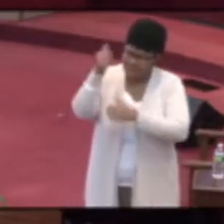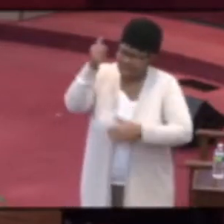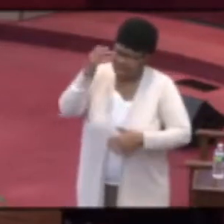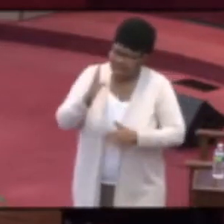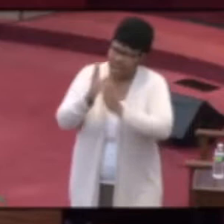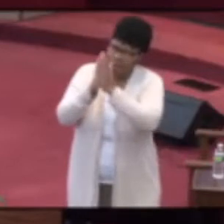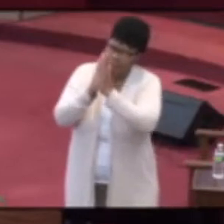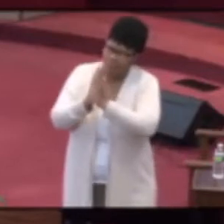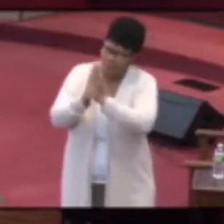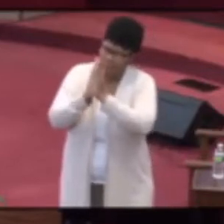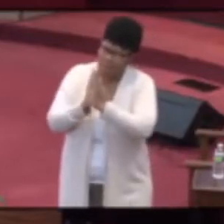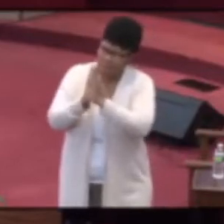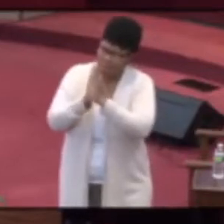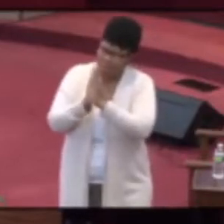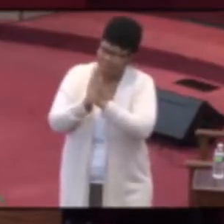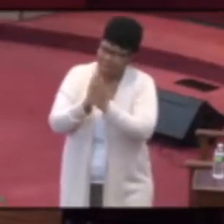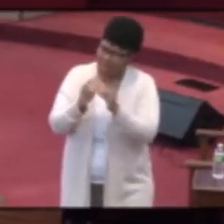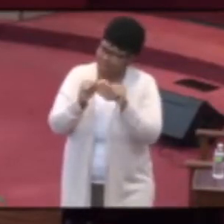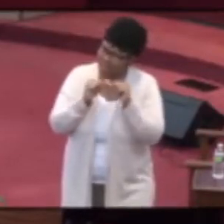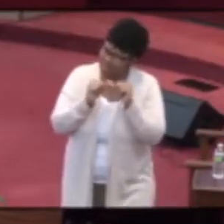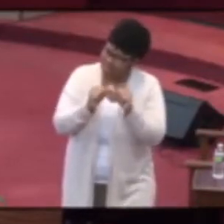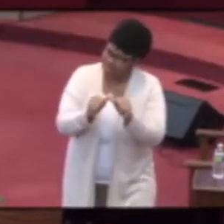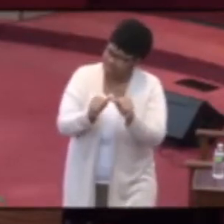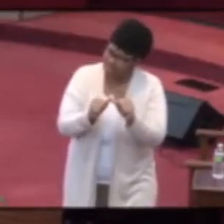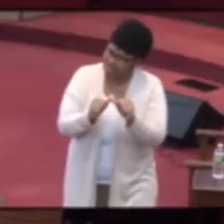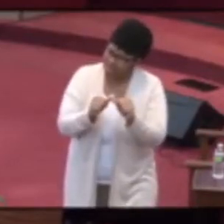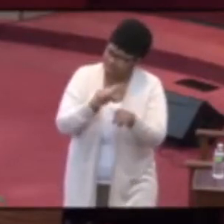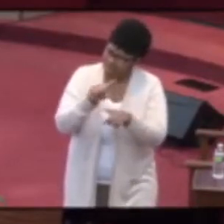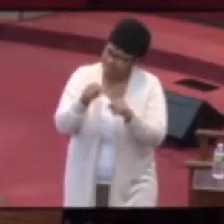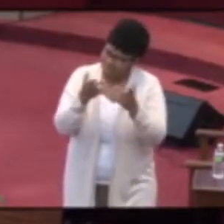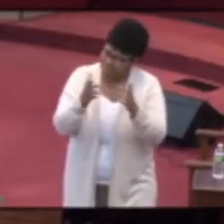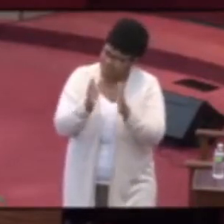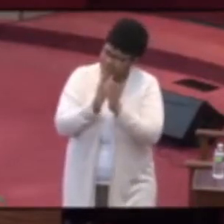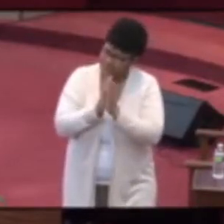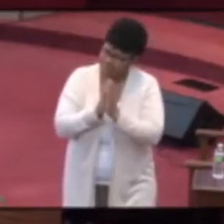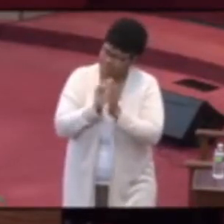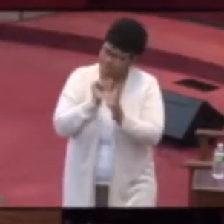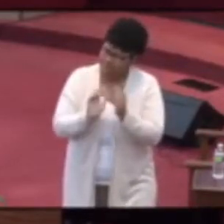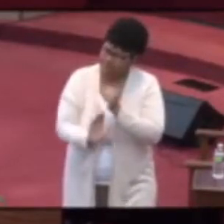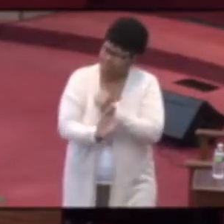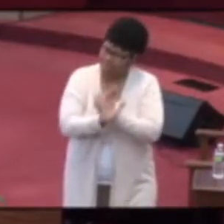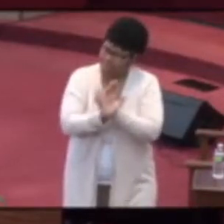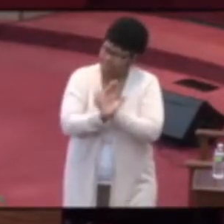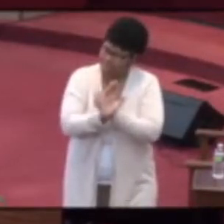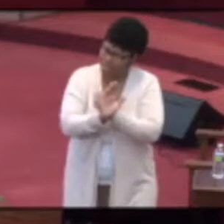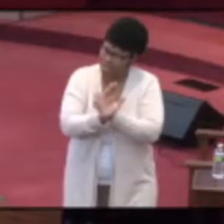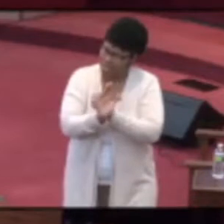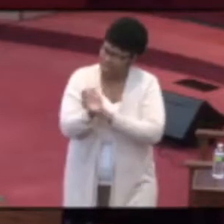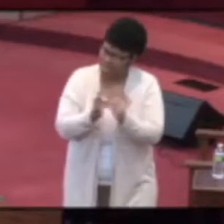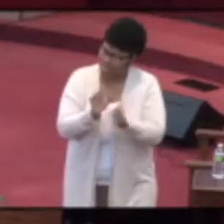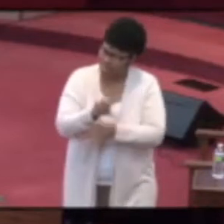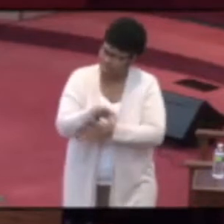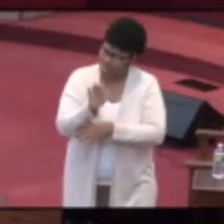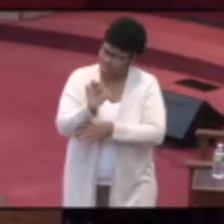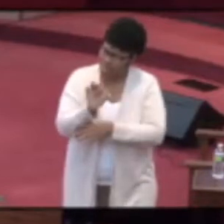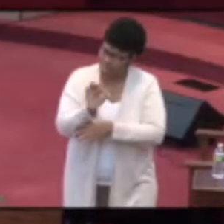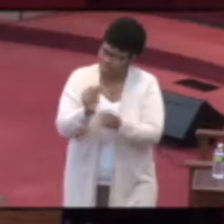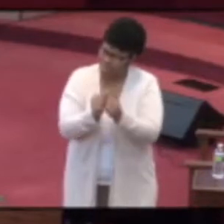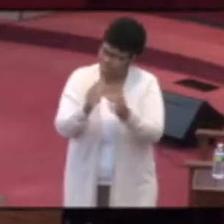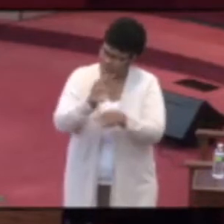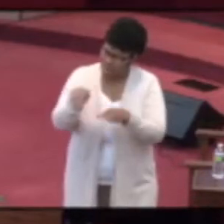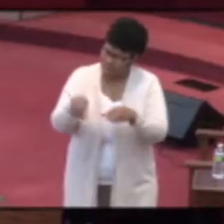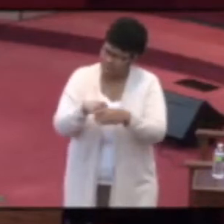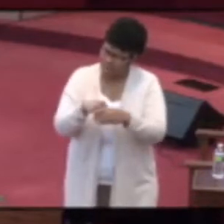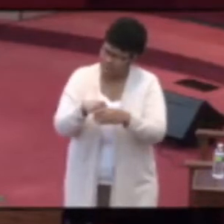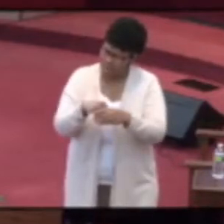God, and still the unfolding of those prayers could not protect that selection of disciples from